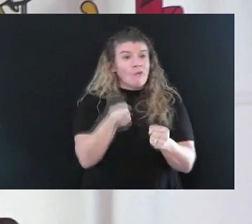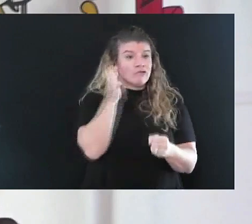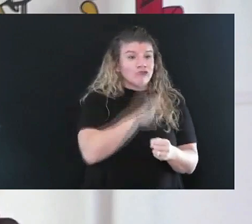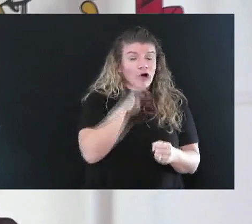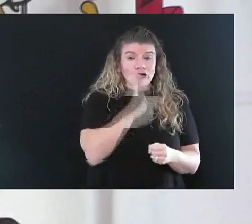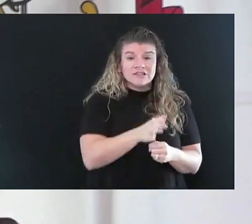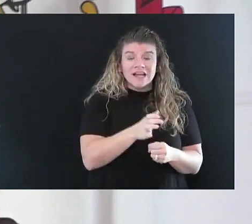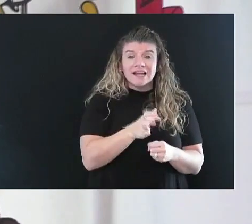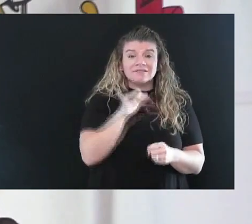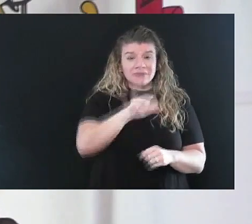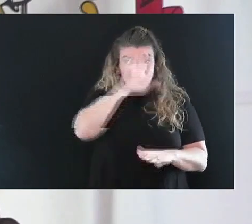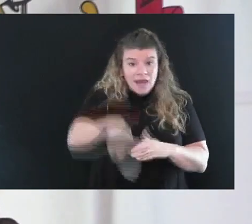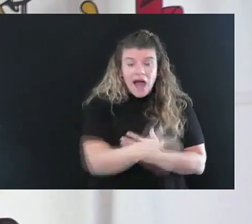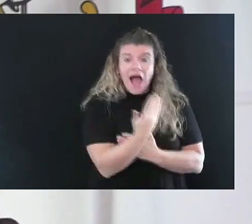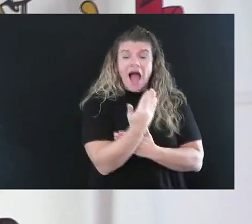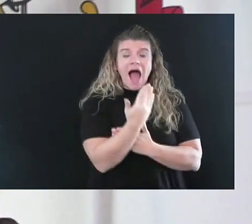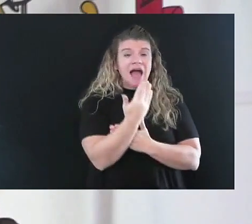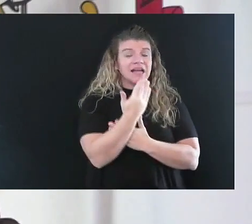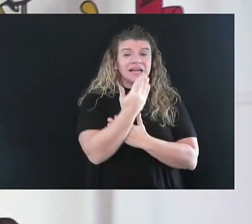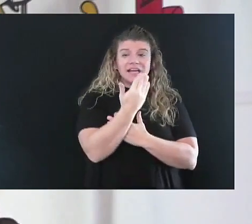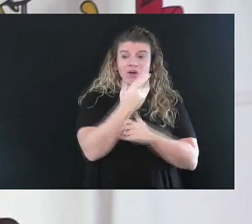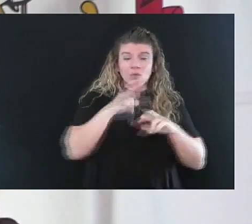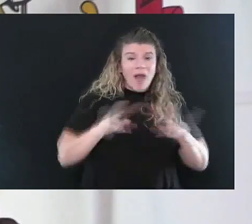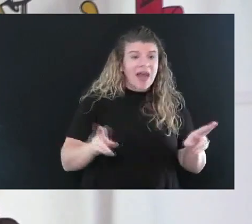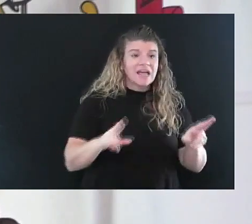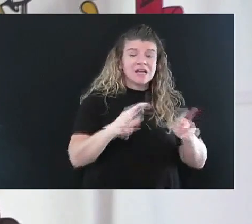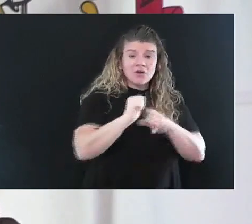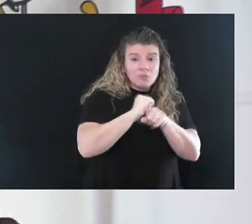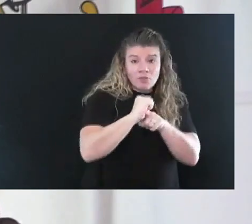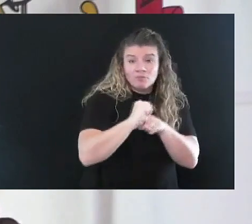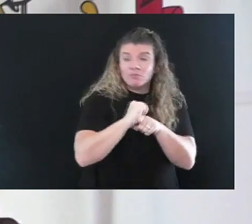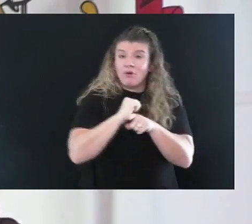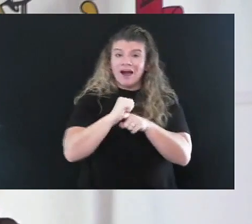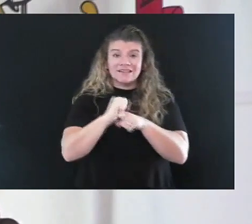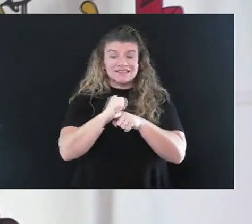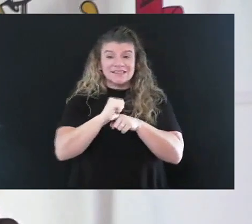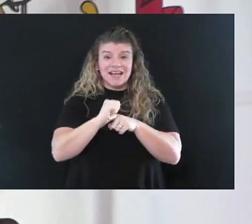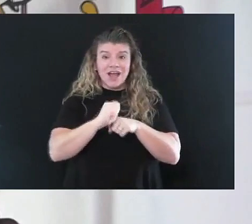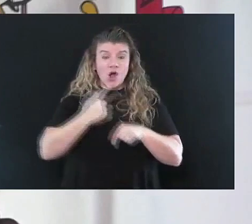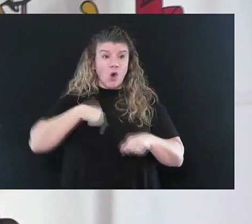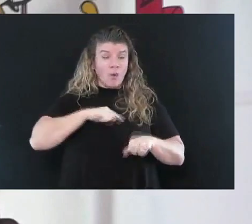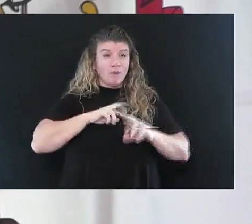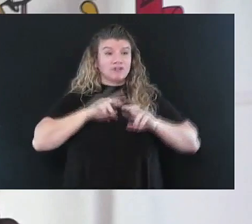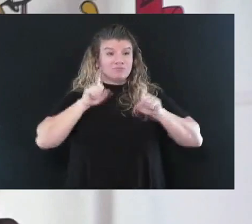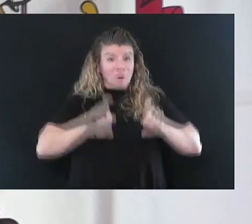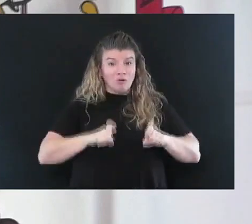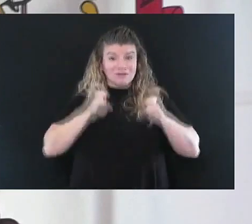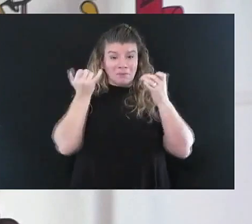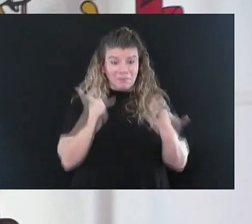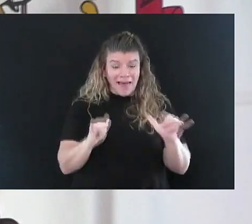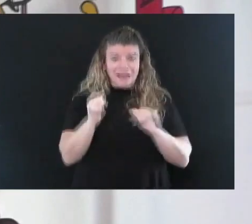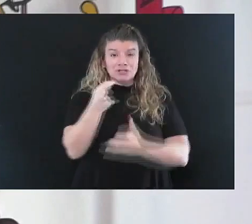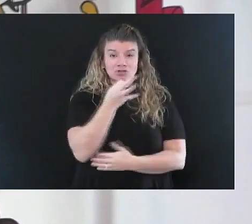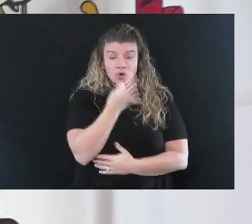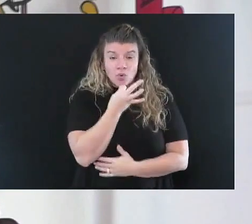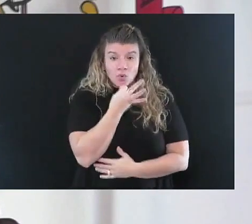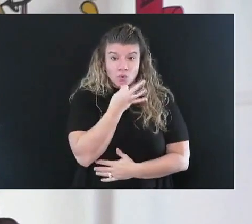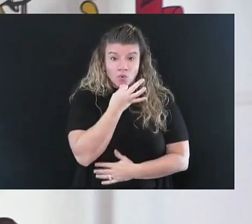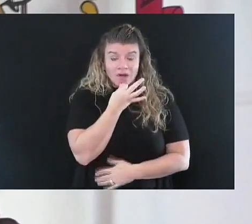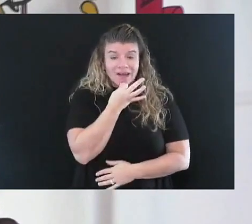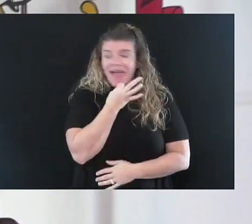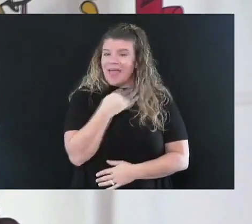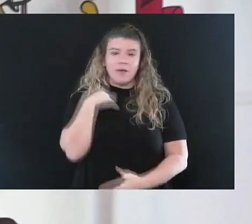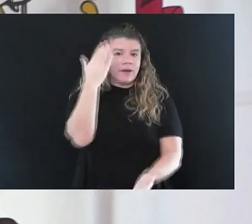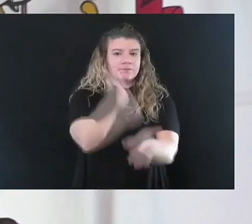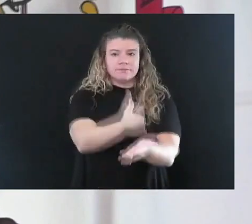before. They'd spent the night, they'd practiced, and we were within hours of playing when we pulled the